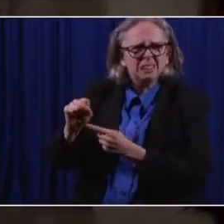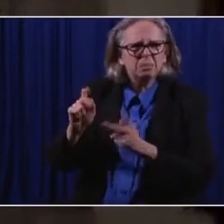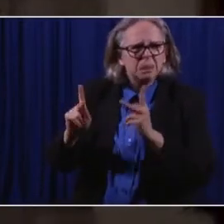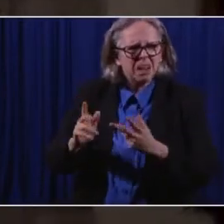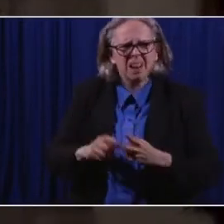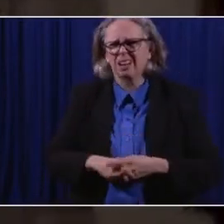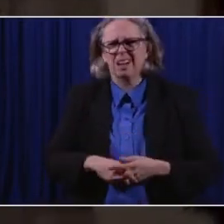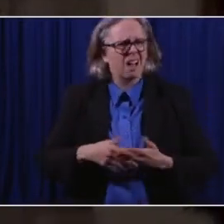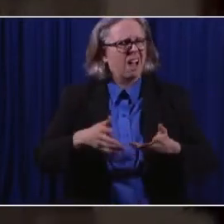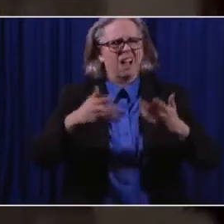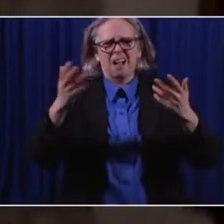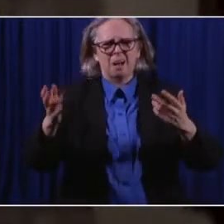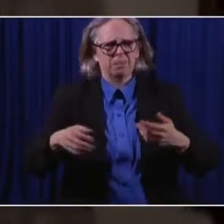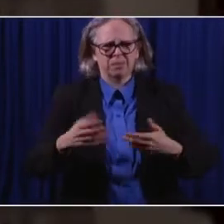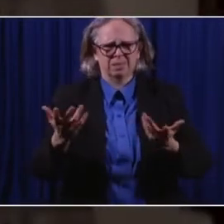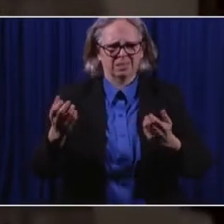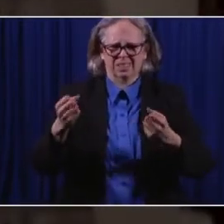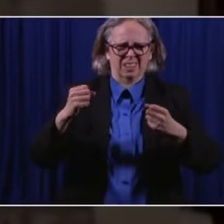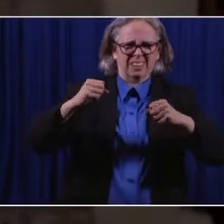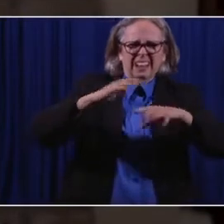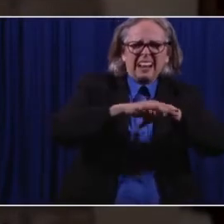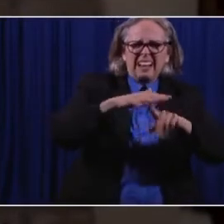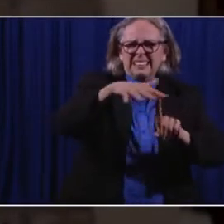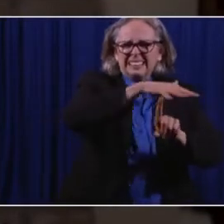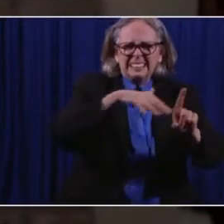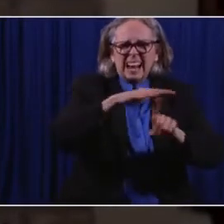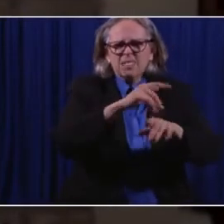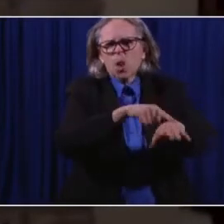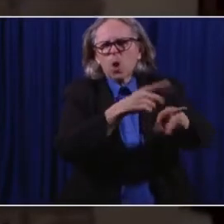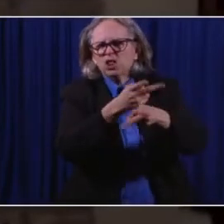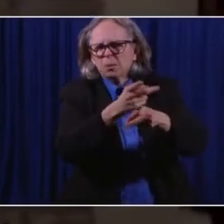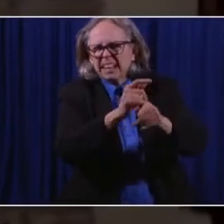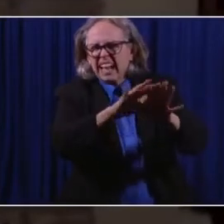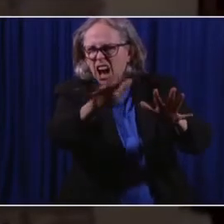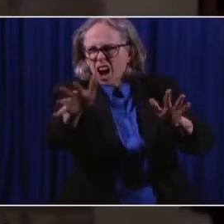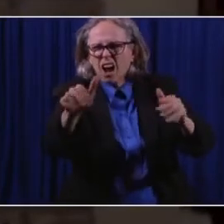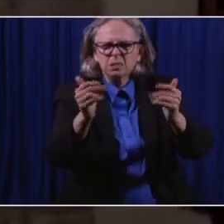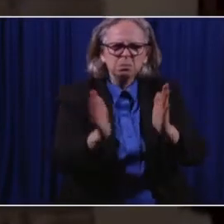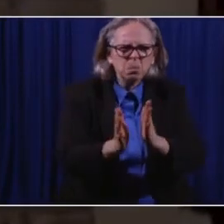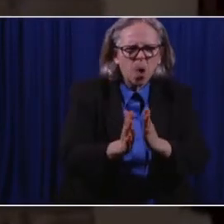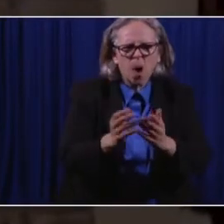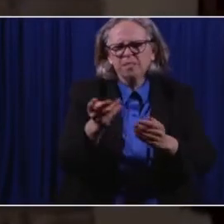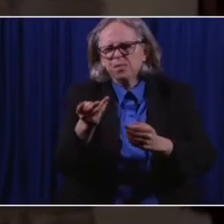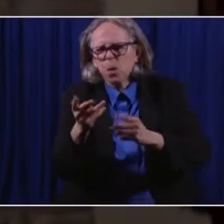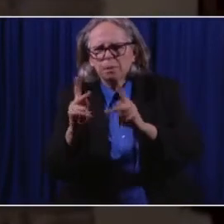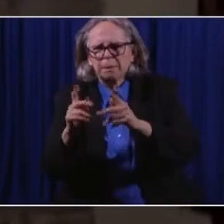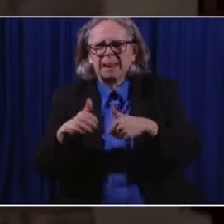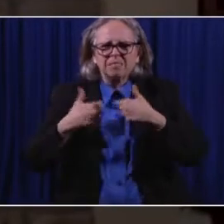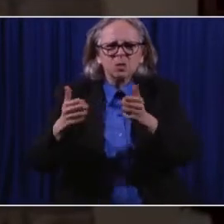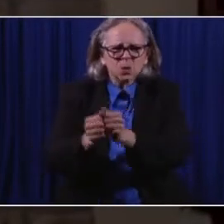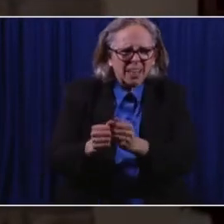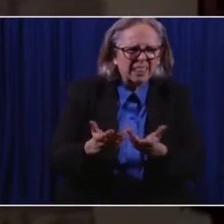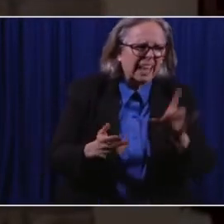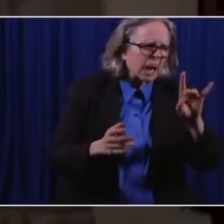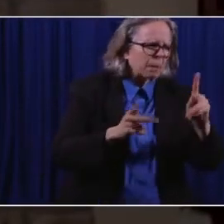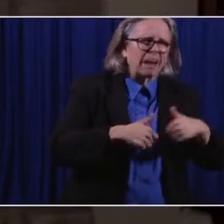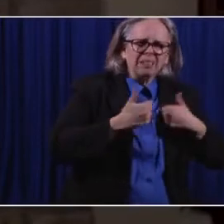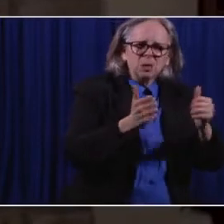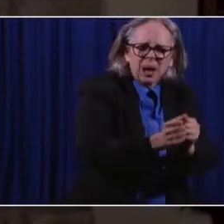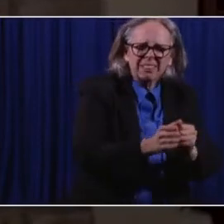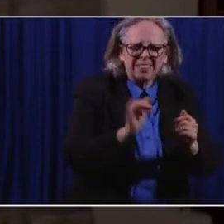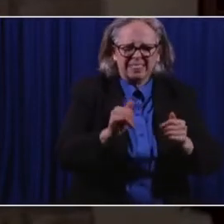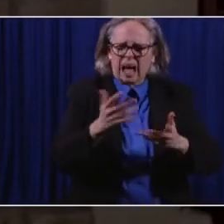some of the congregate care settings. Some of these congregate care settings are small, maybe 4-8 people. And so, you know, that's a slow process